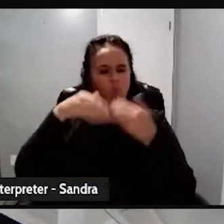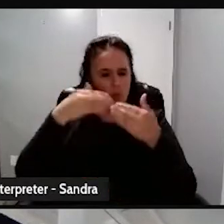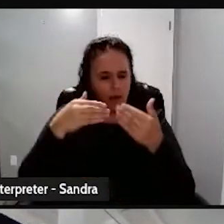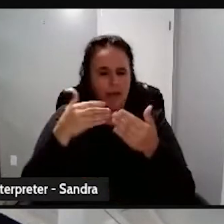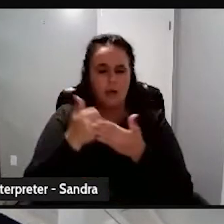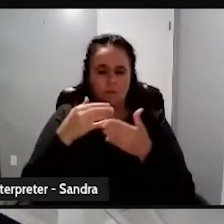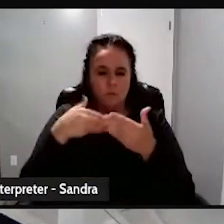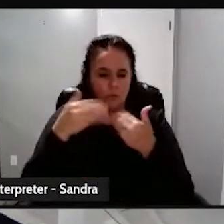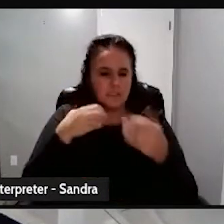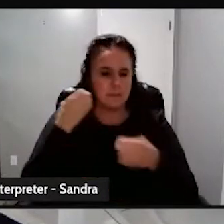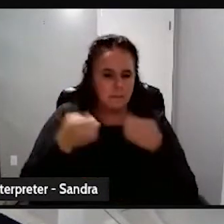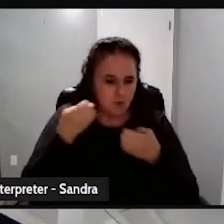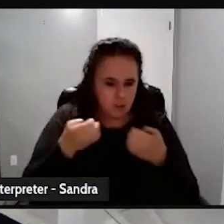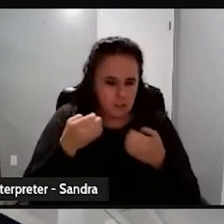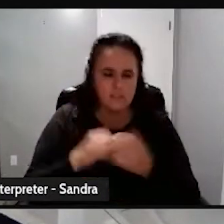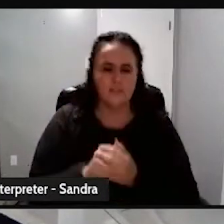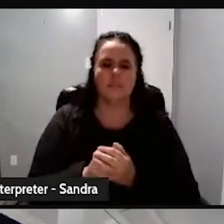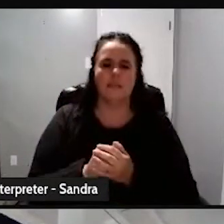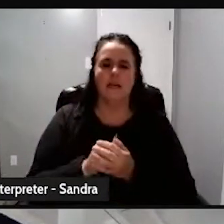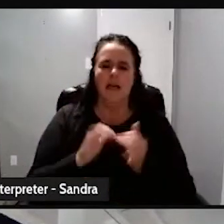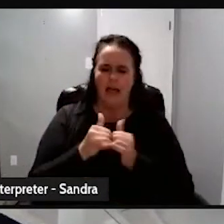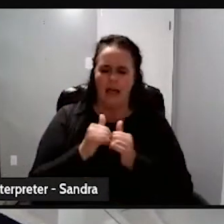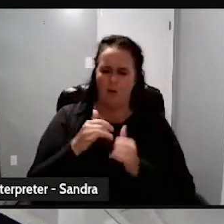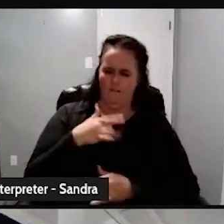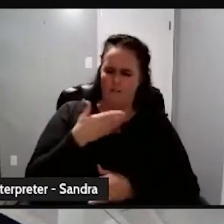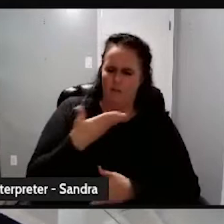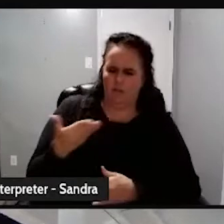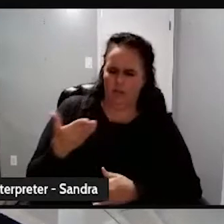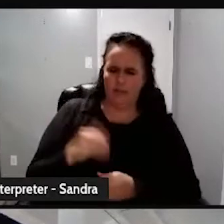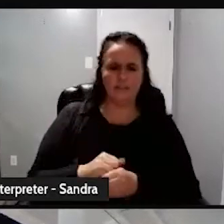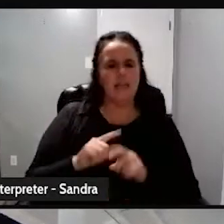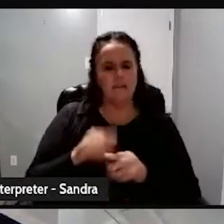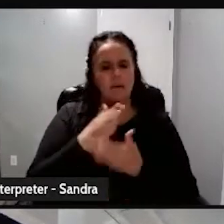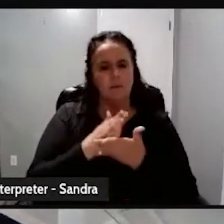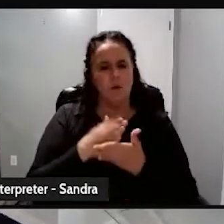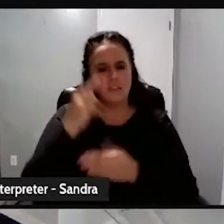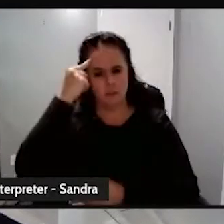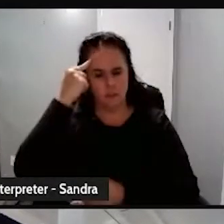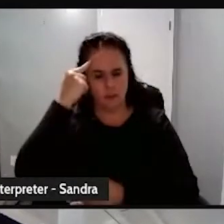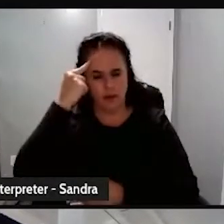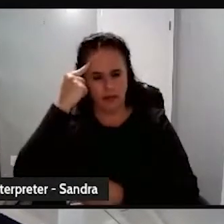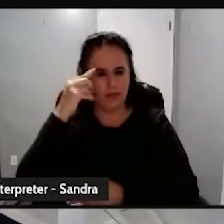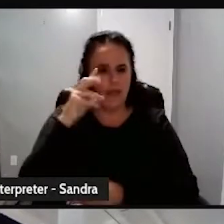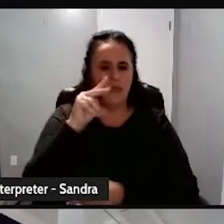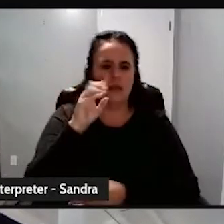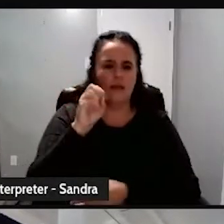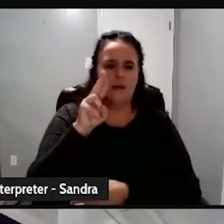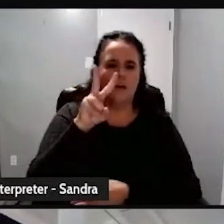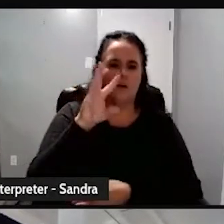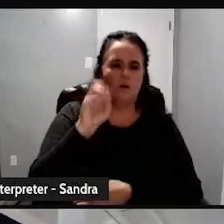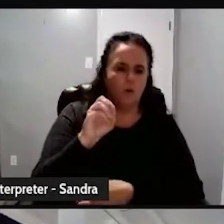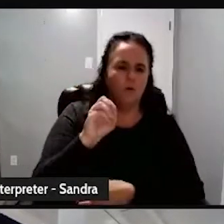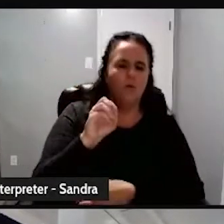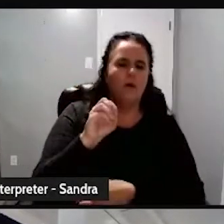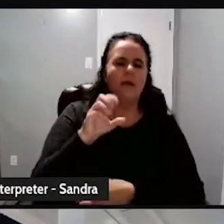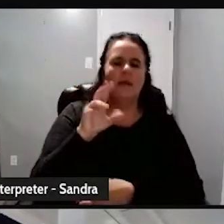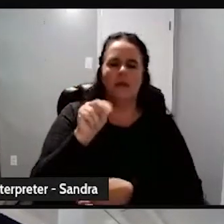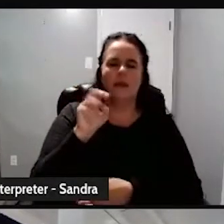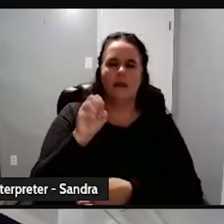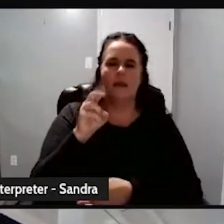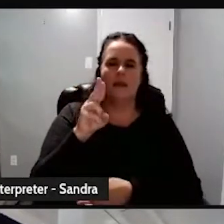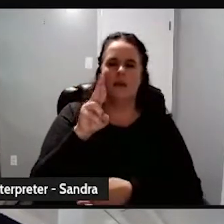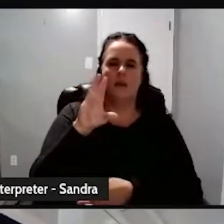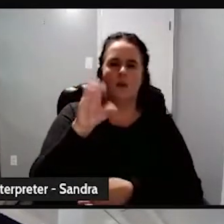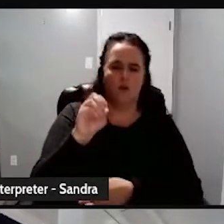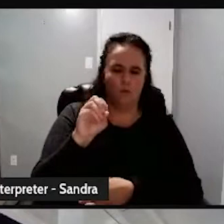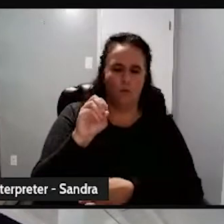sensory level, and different parts of our brain can be neuroatypical. It's just that when you say